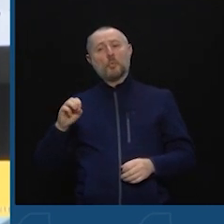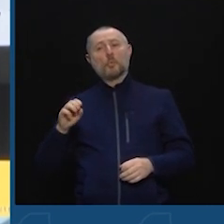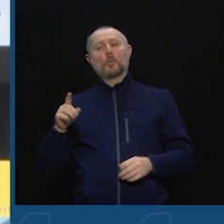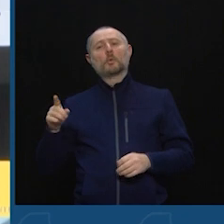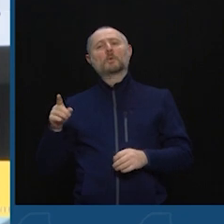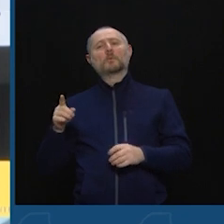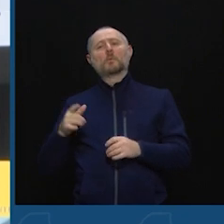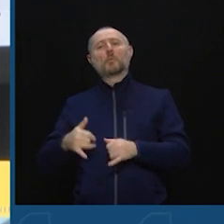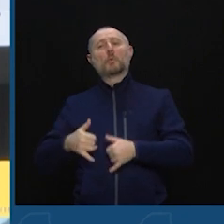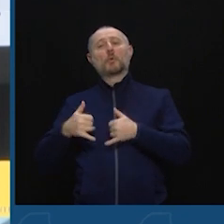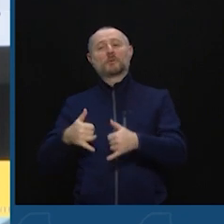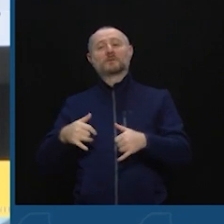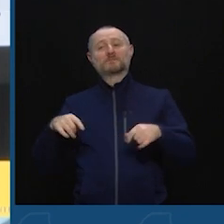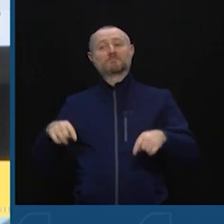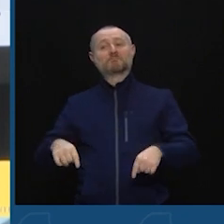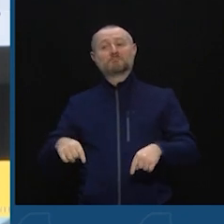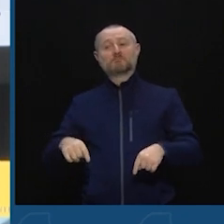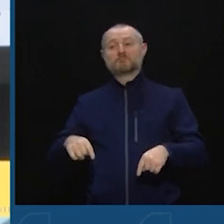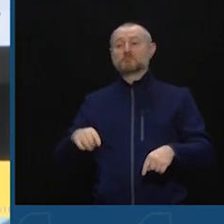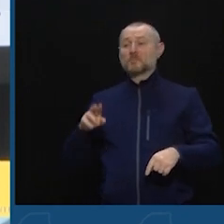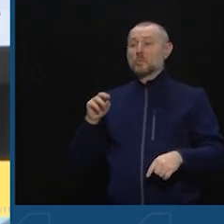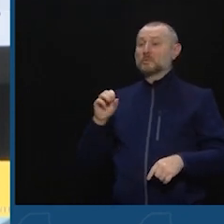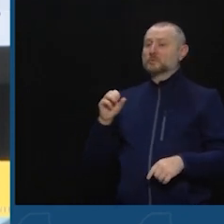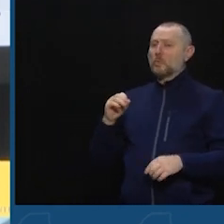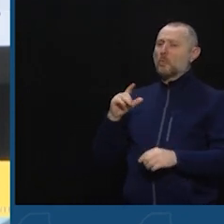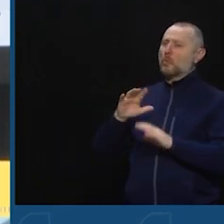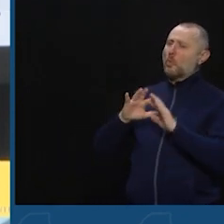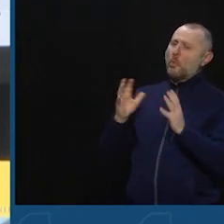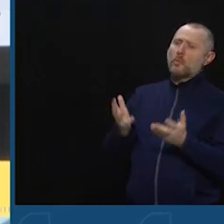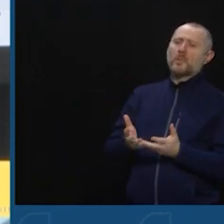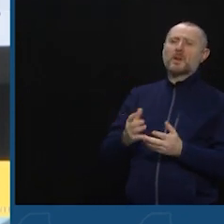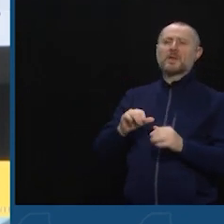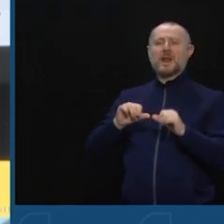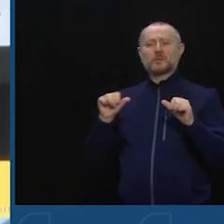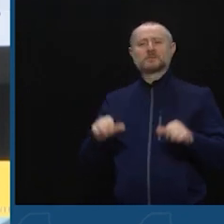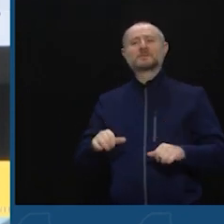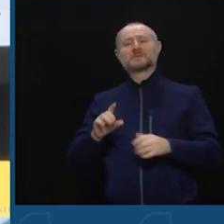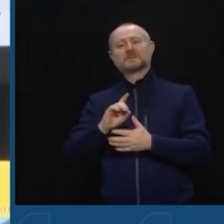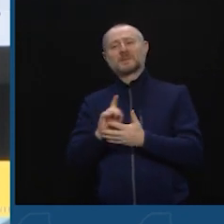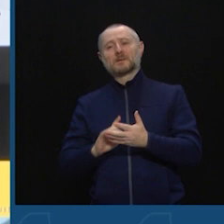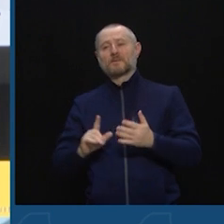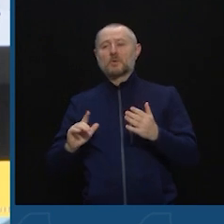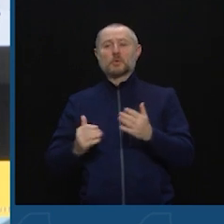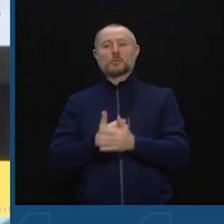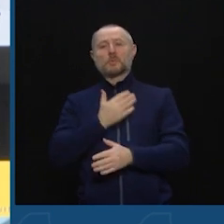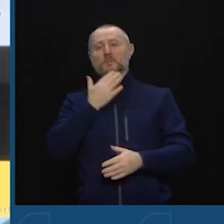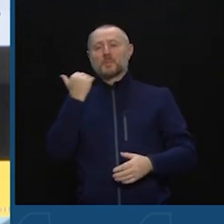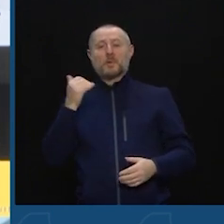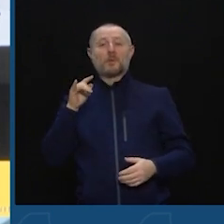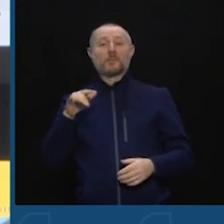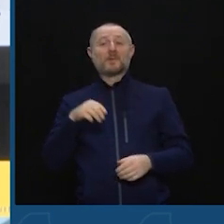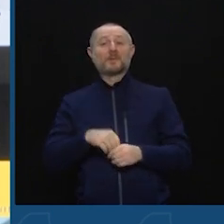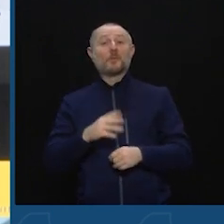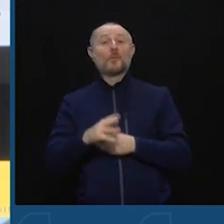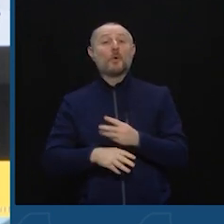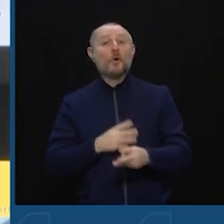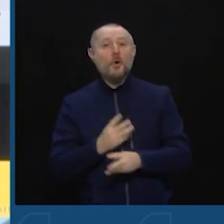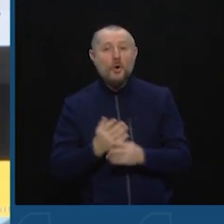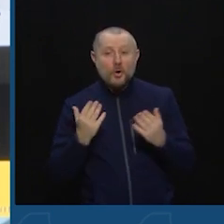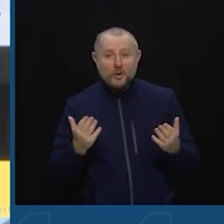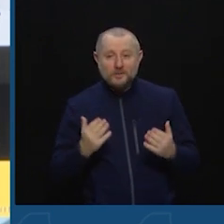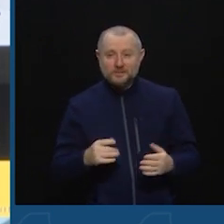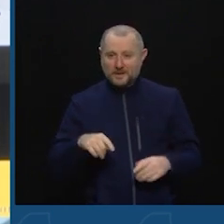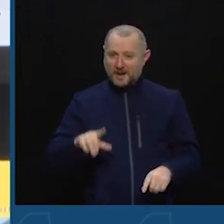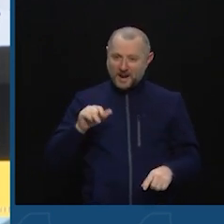2021 Prix Versailles Global Architecture and Design Award for the new best airport in the world.